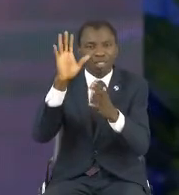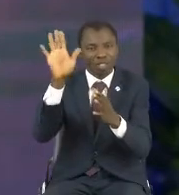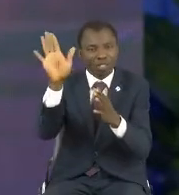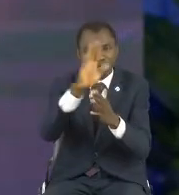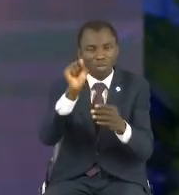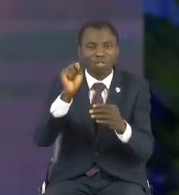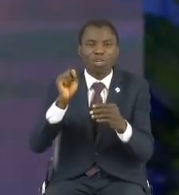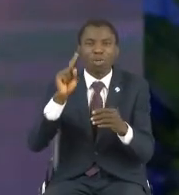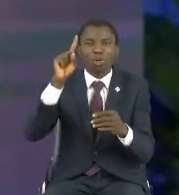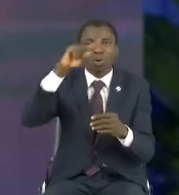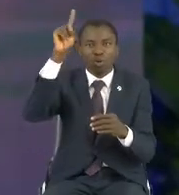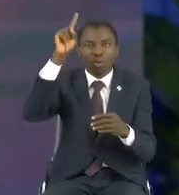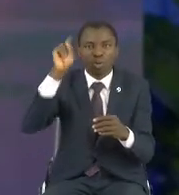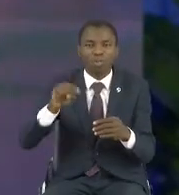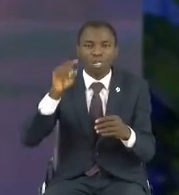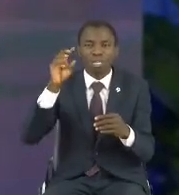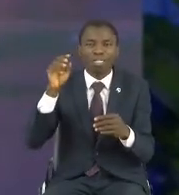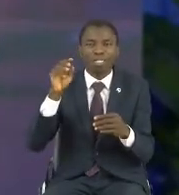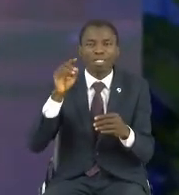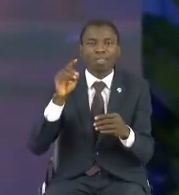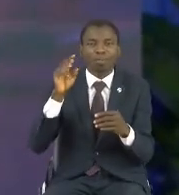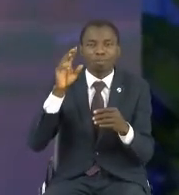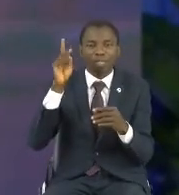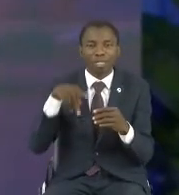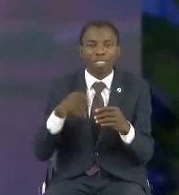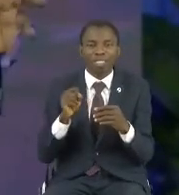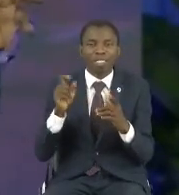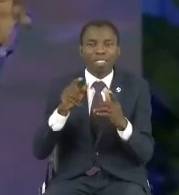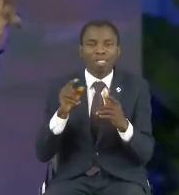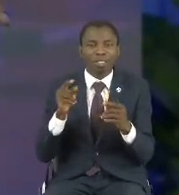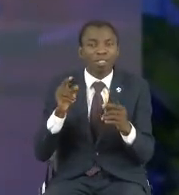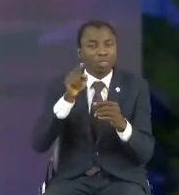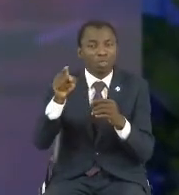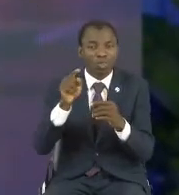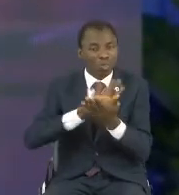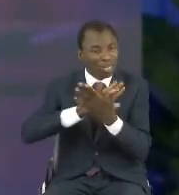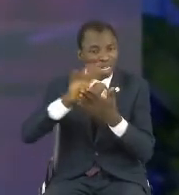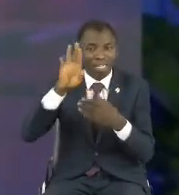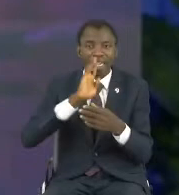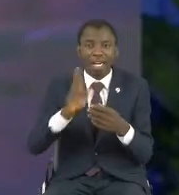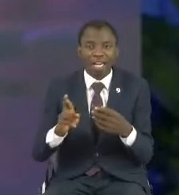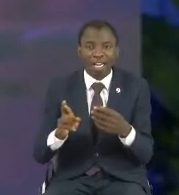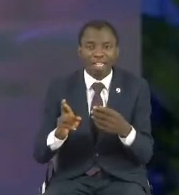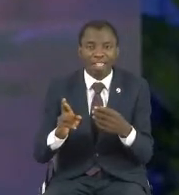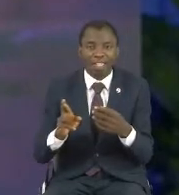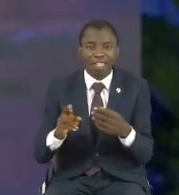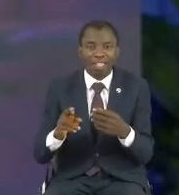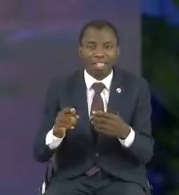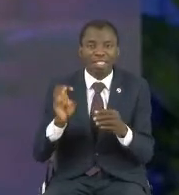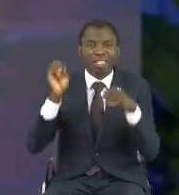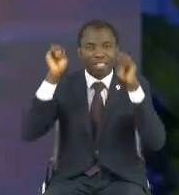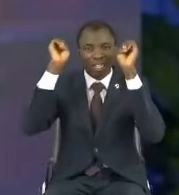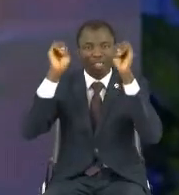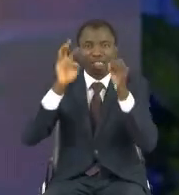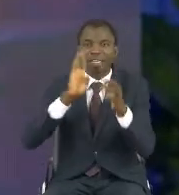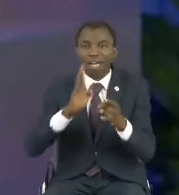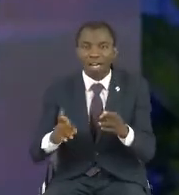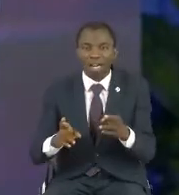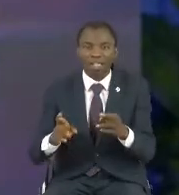100%. You nurse her, you cleanse her, you educate her, you